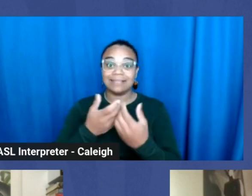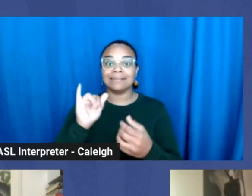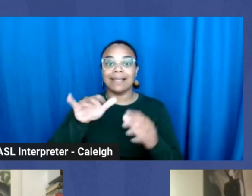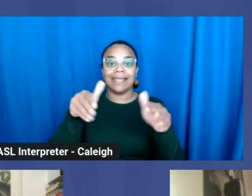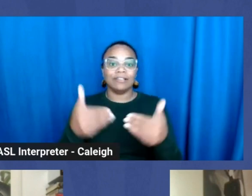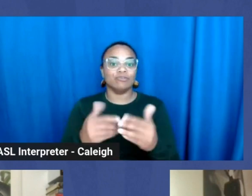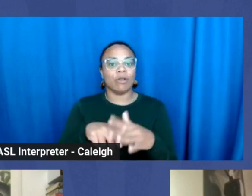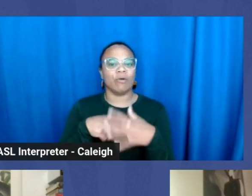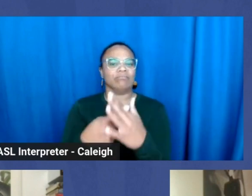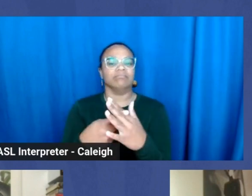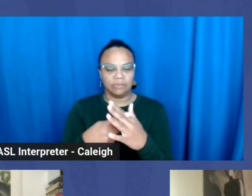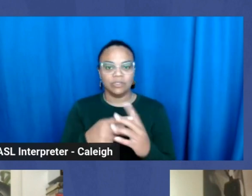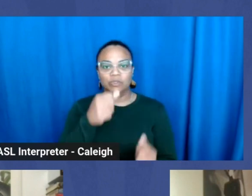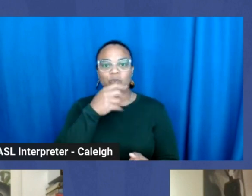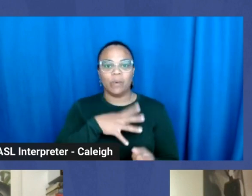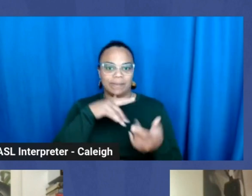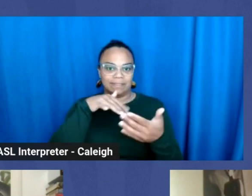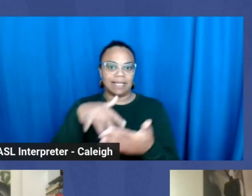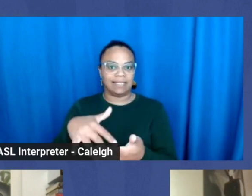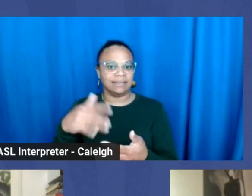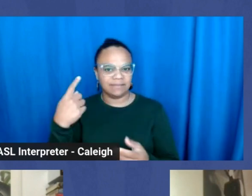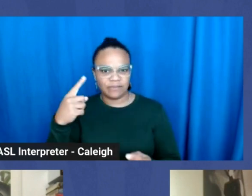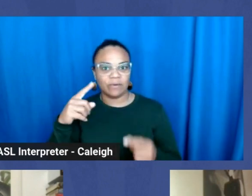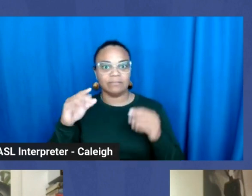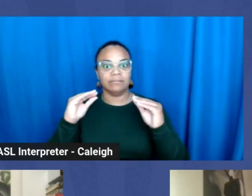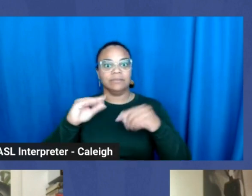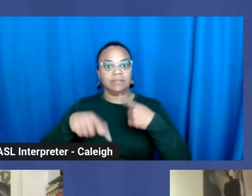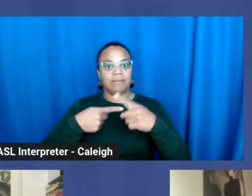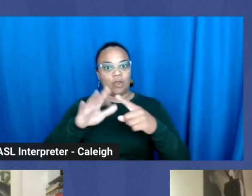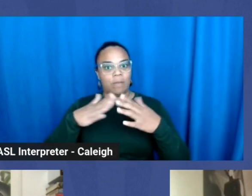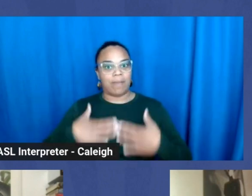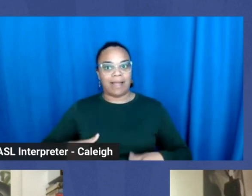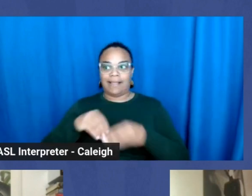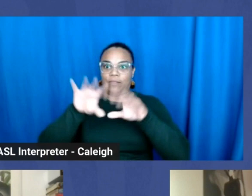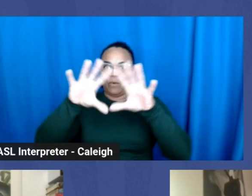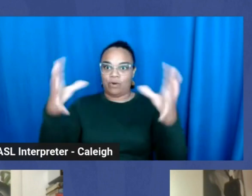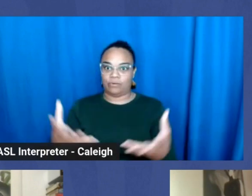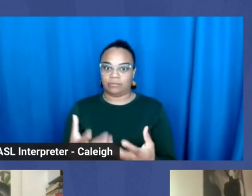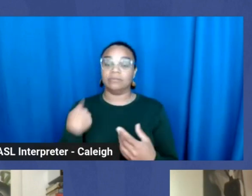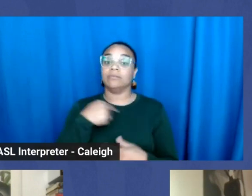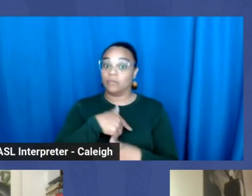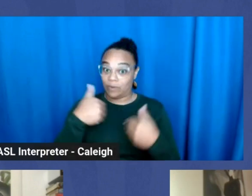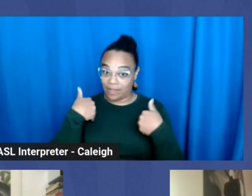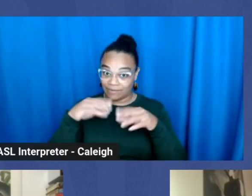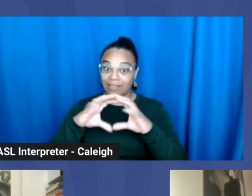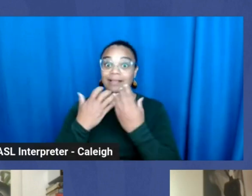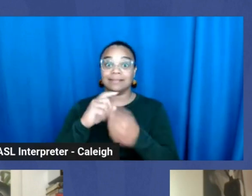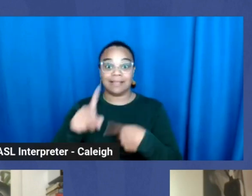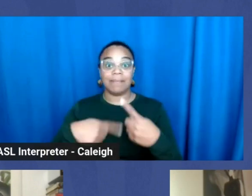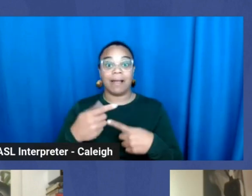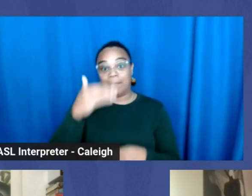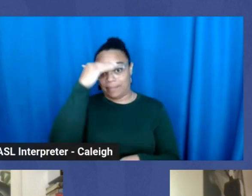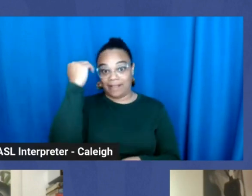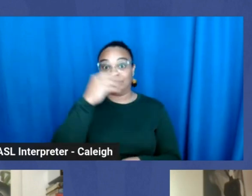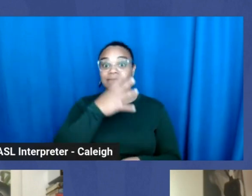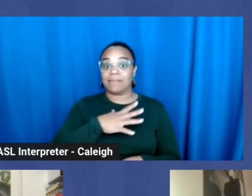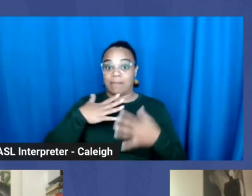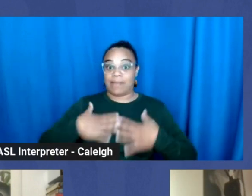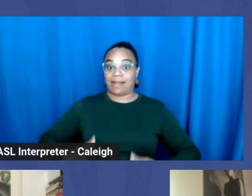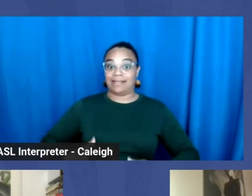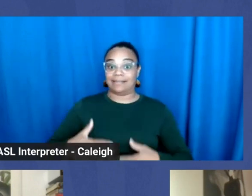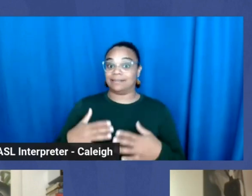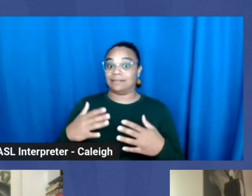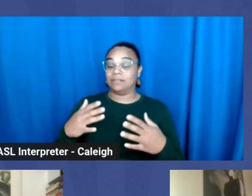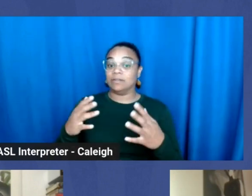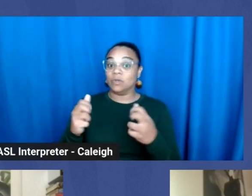you about your body in this world. We have classes such as Black female bodies in resistance, so we can see the transition of what it